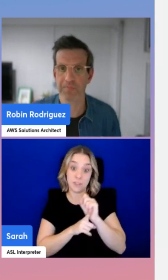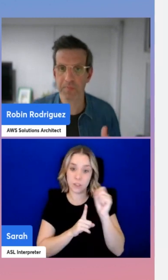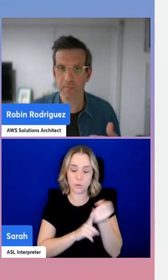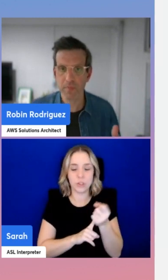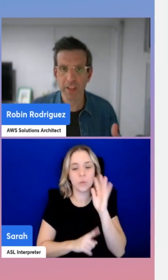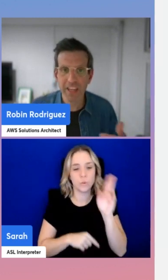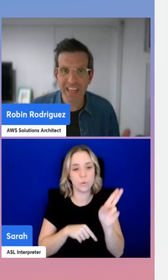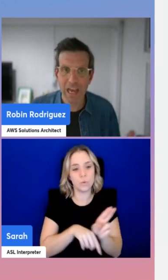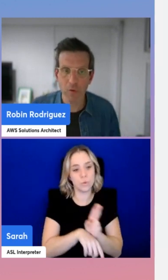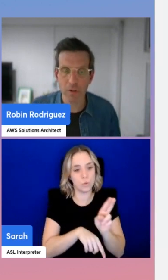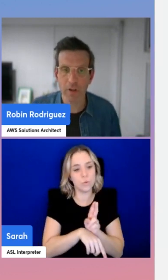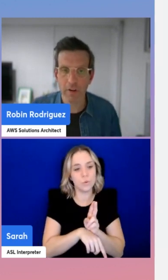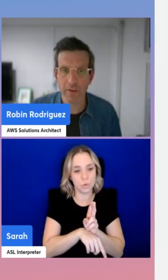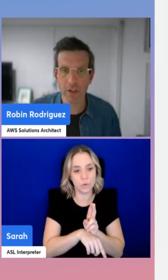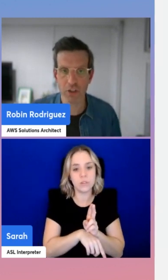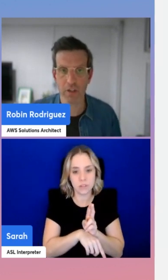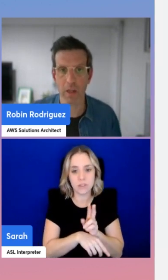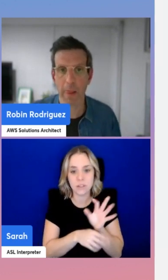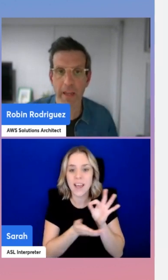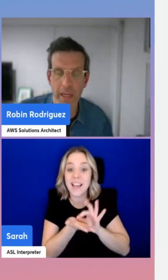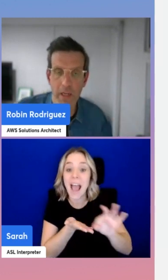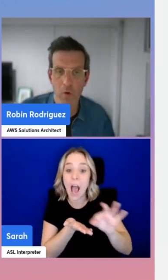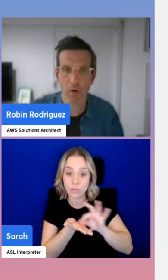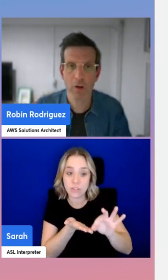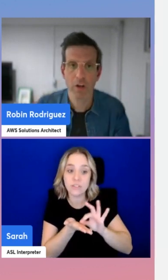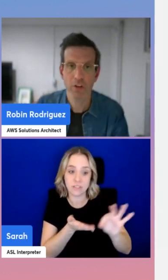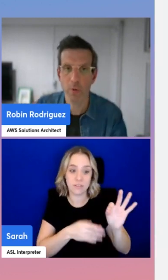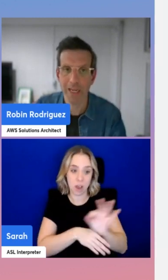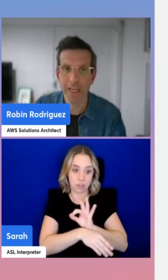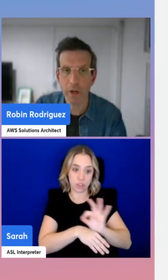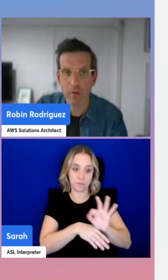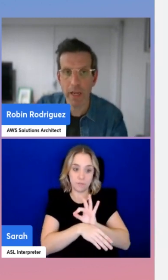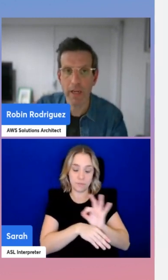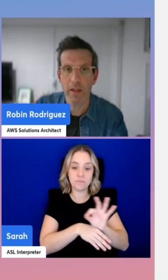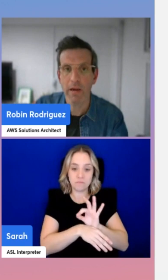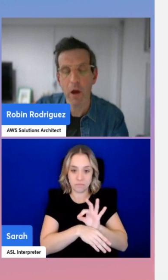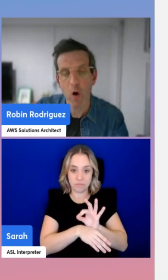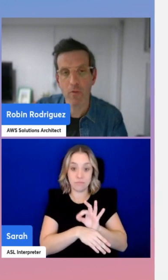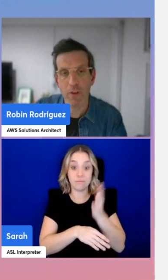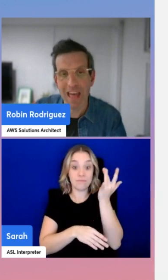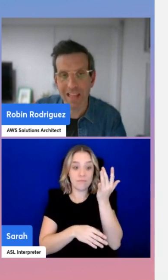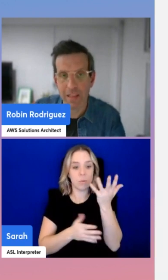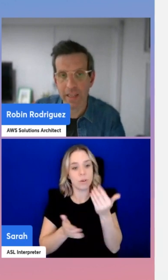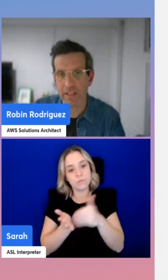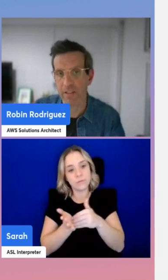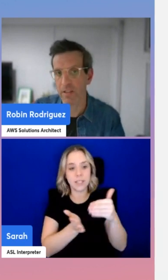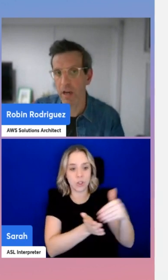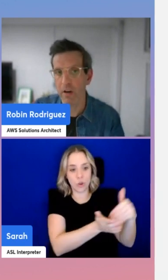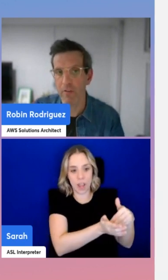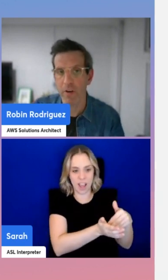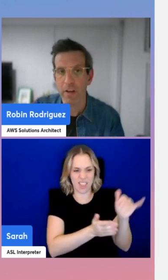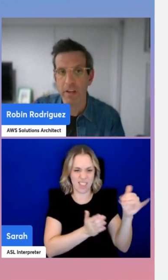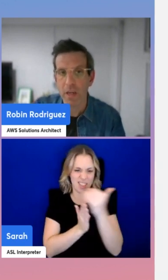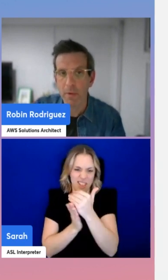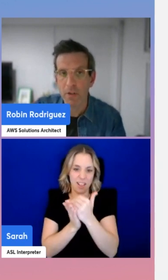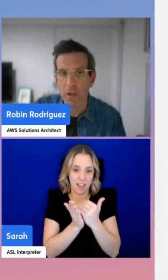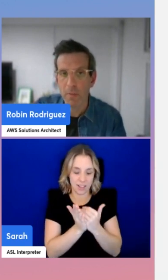use the count function in order to iterate over that list